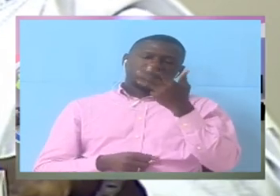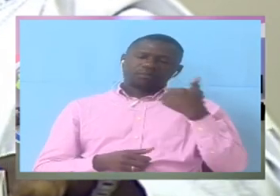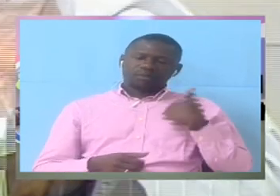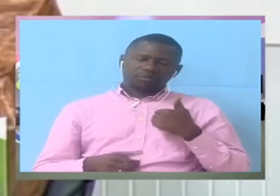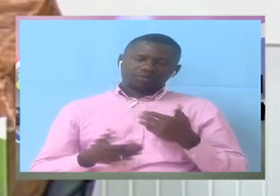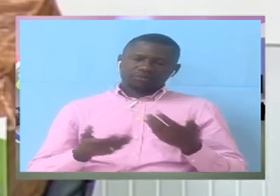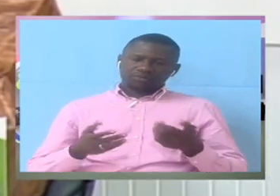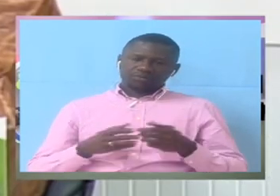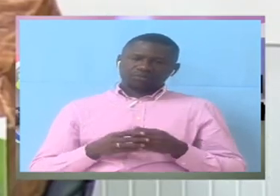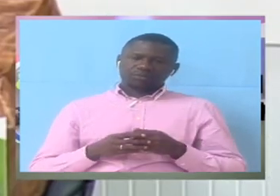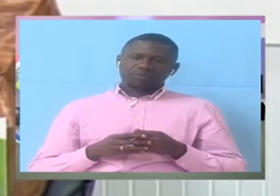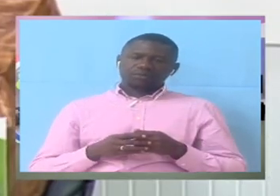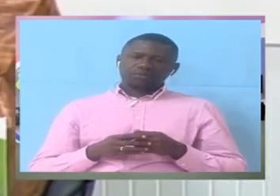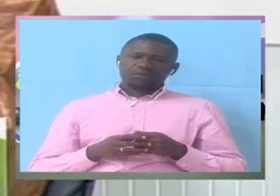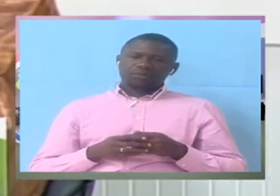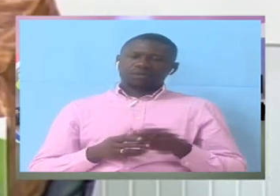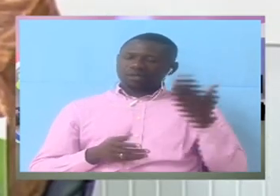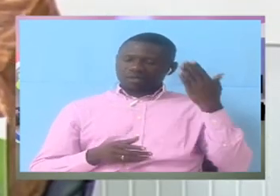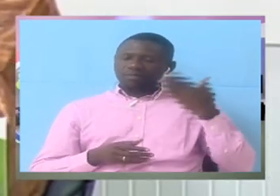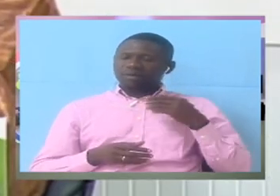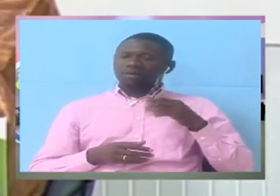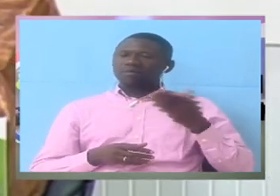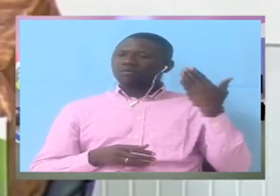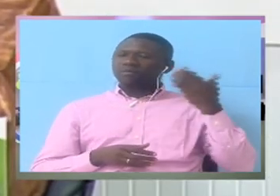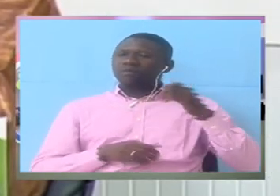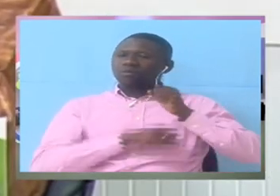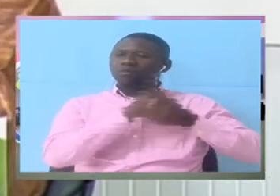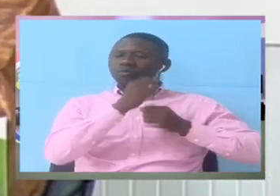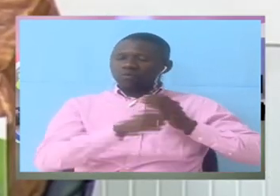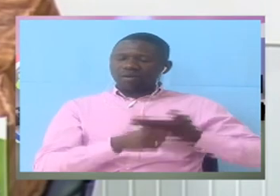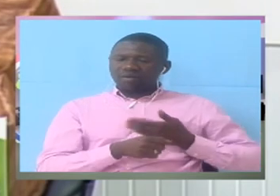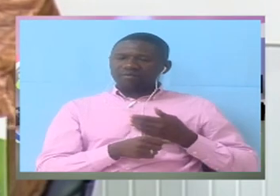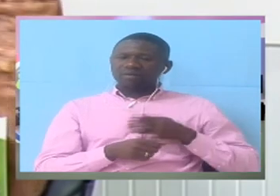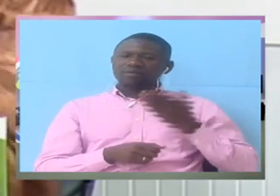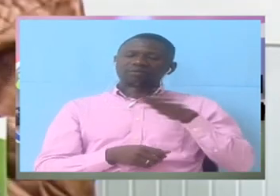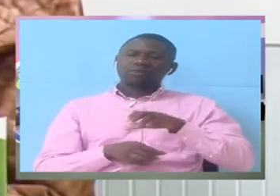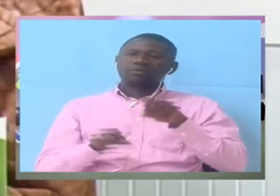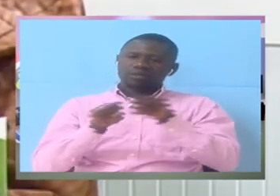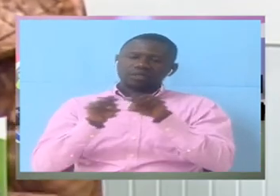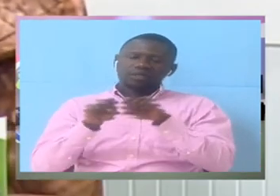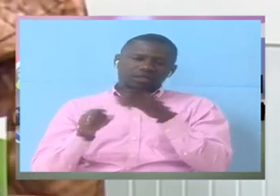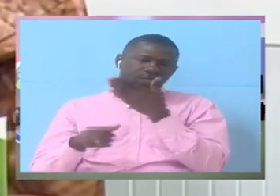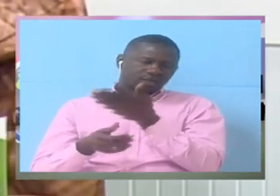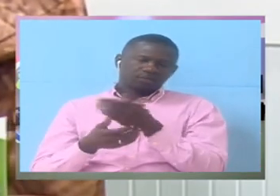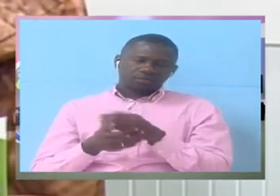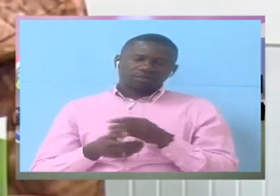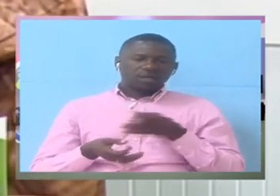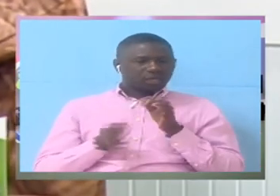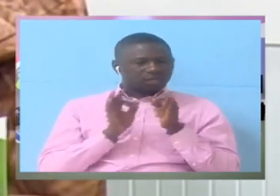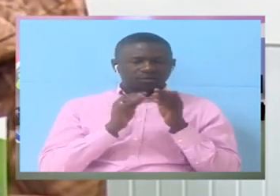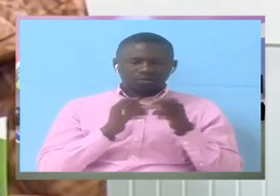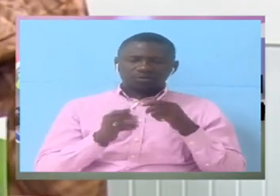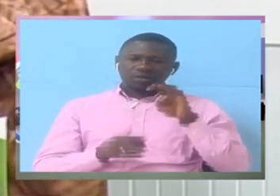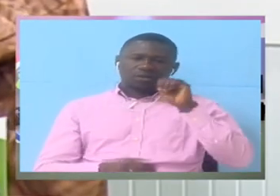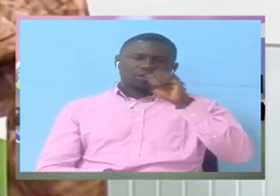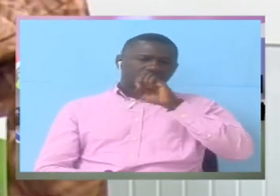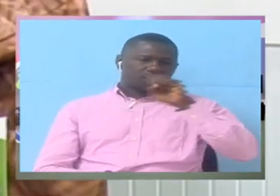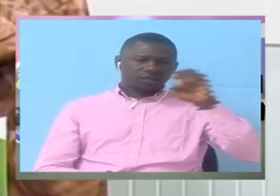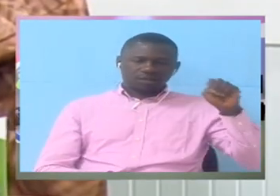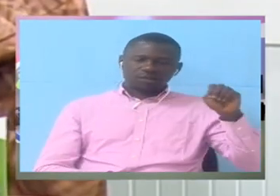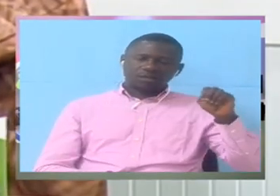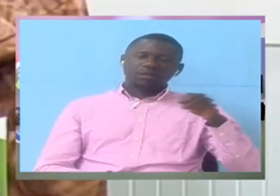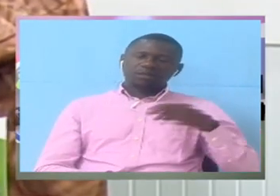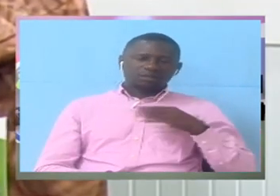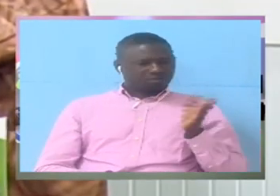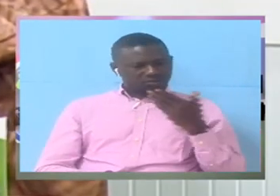Didn't tell a former wife from Senegalese to know. My former wife was a Senegalese. Don't not for Isa ngata auto. So I told Esa, let's go